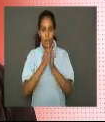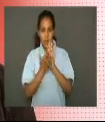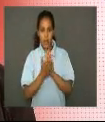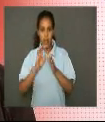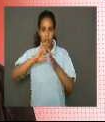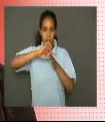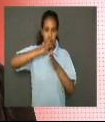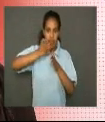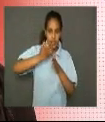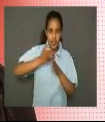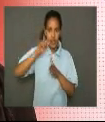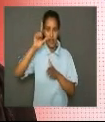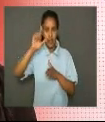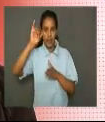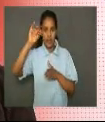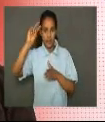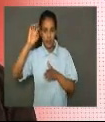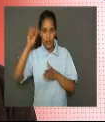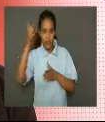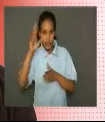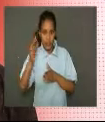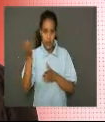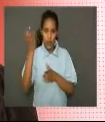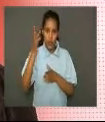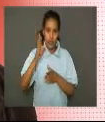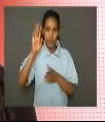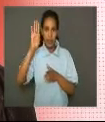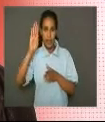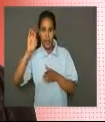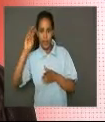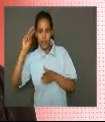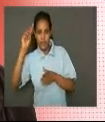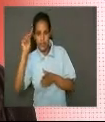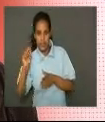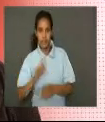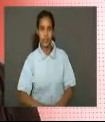either linear or bent.